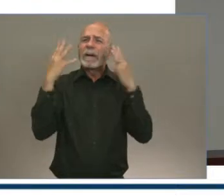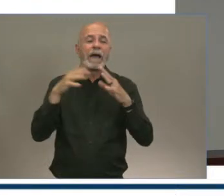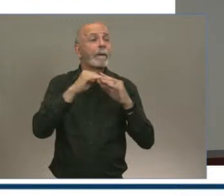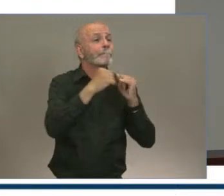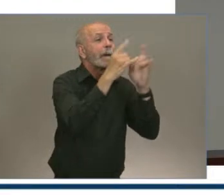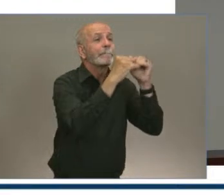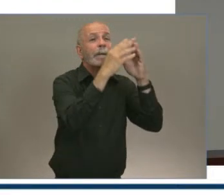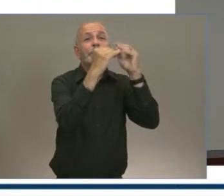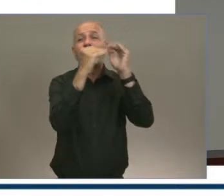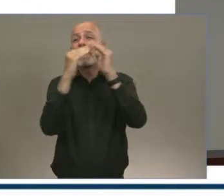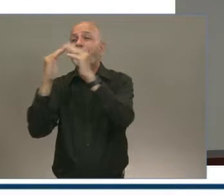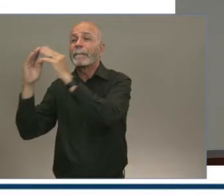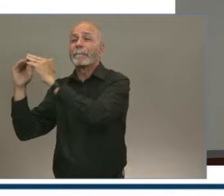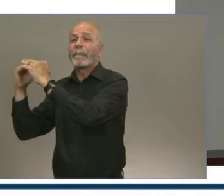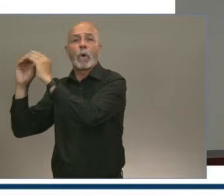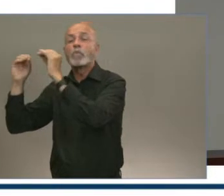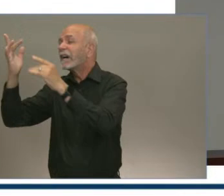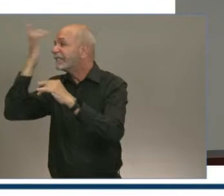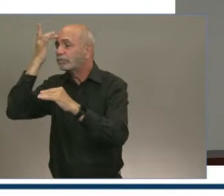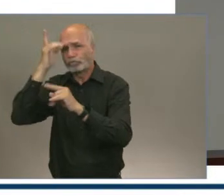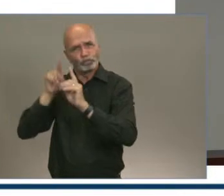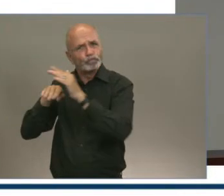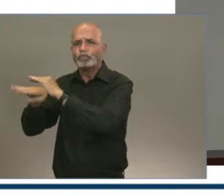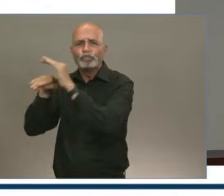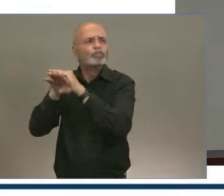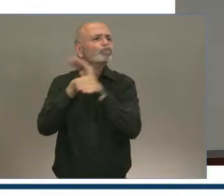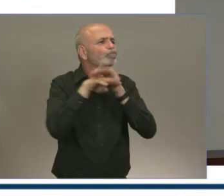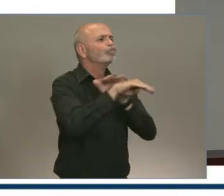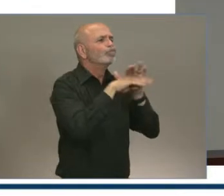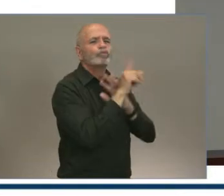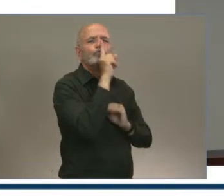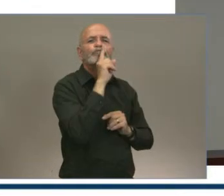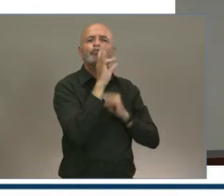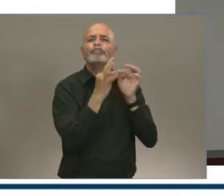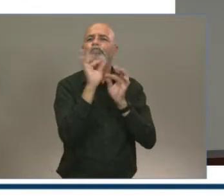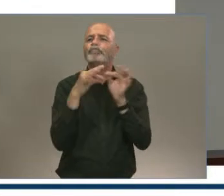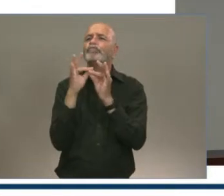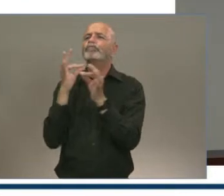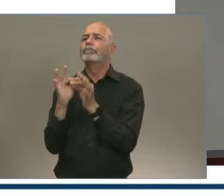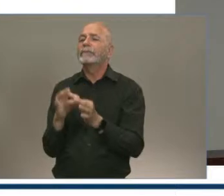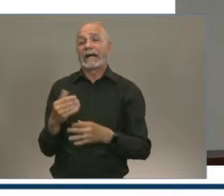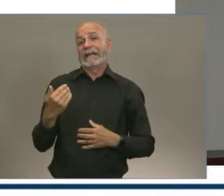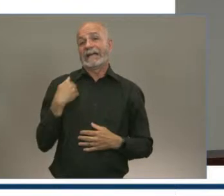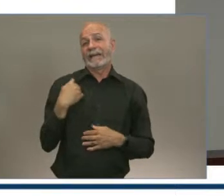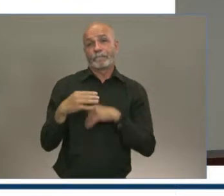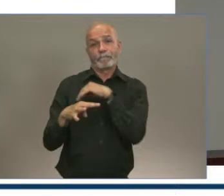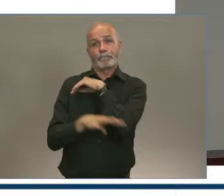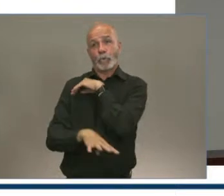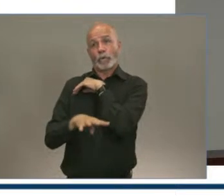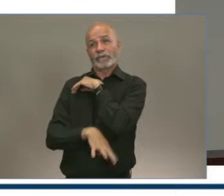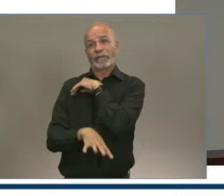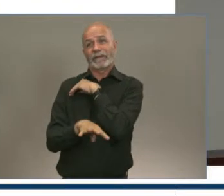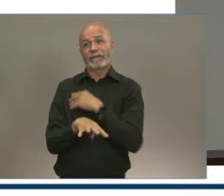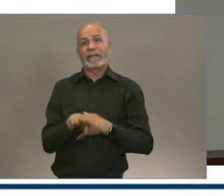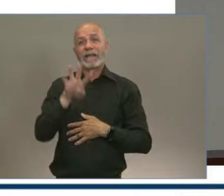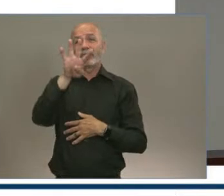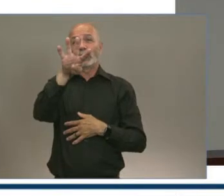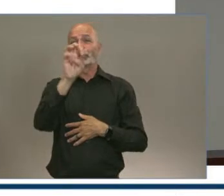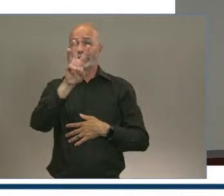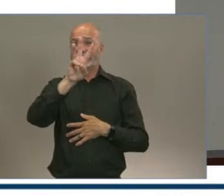for all Nova Scotians. Since last fall, there have been more than 460 pop-up testing sites and more